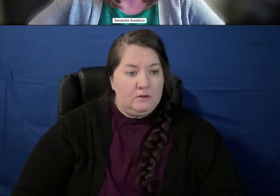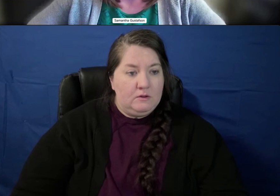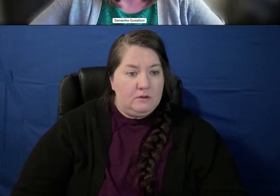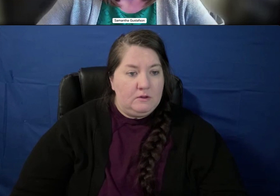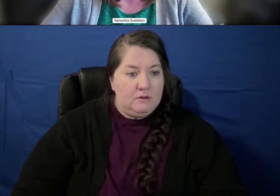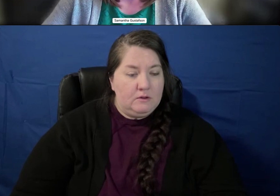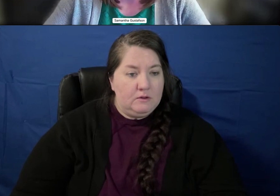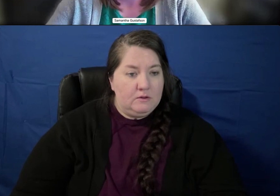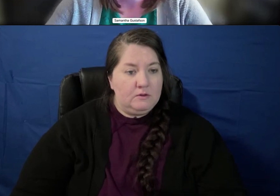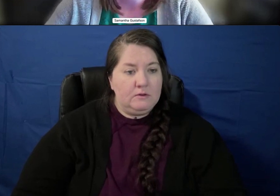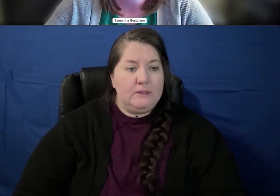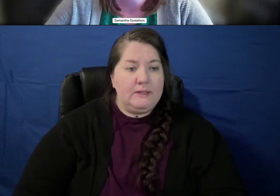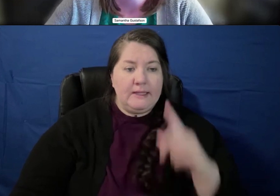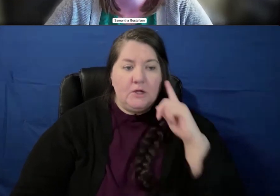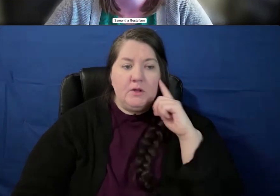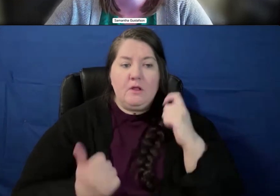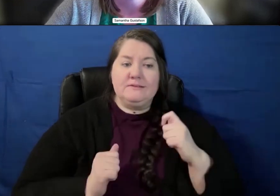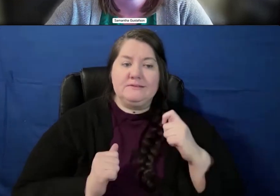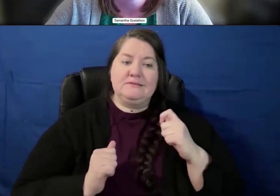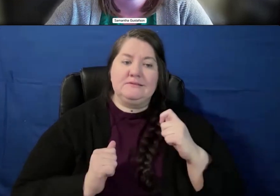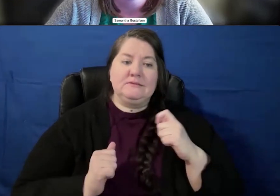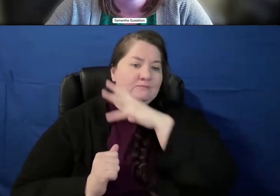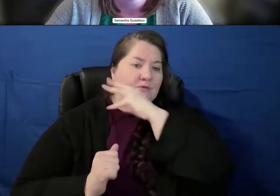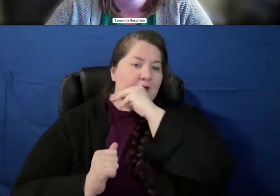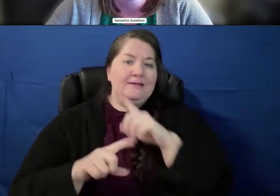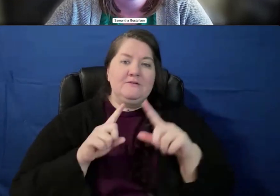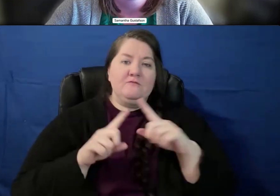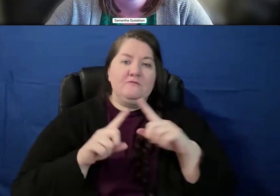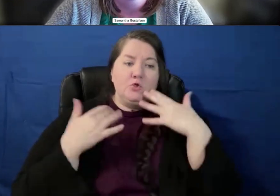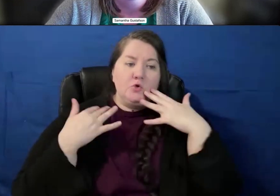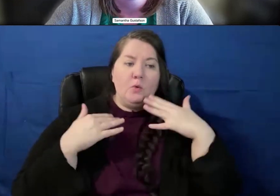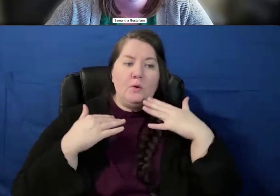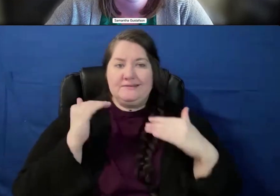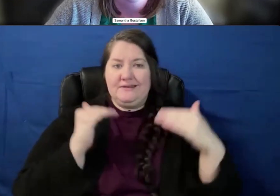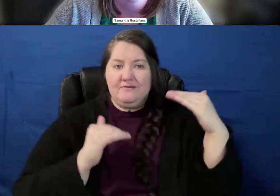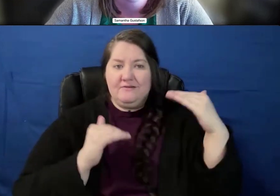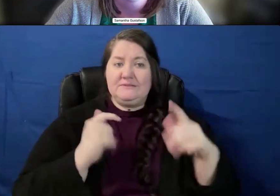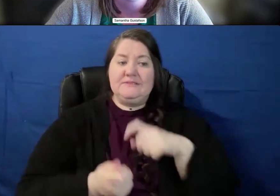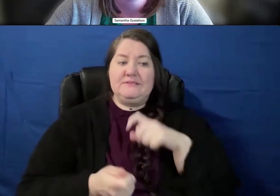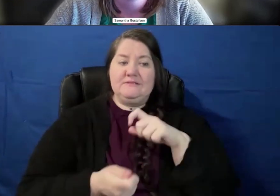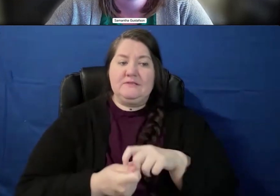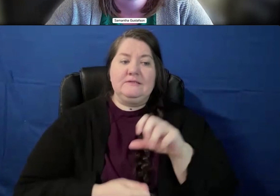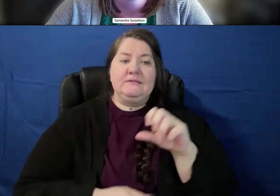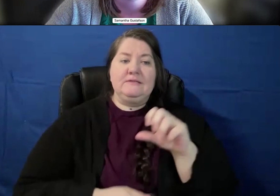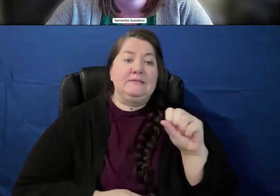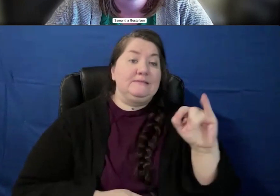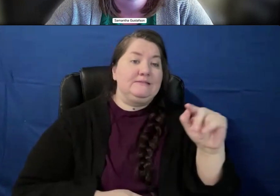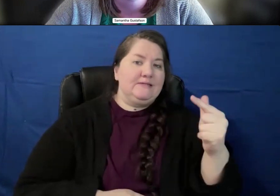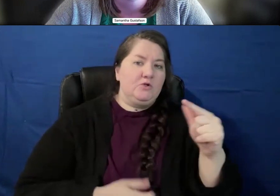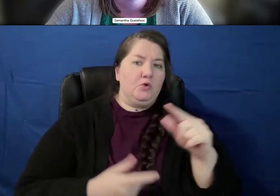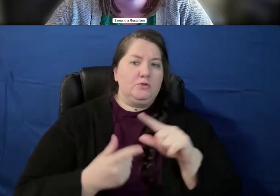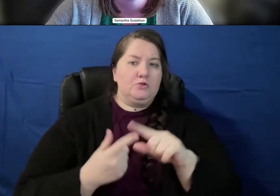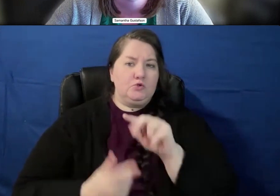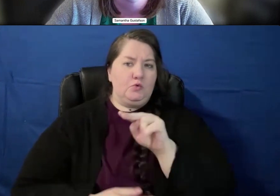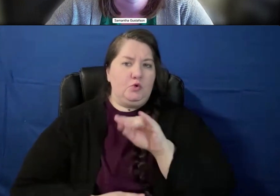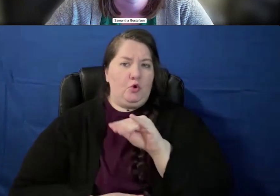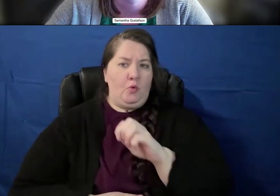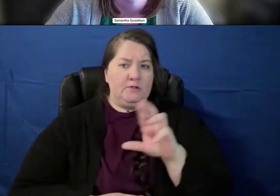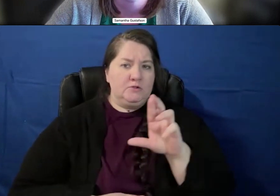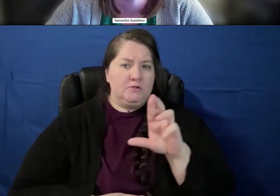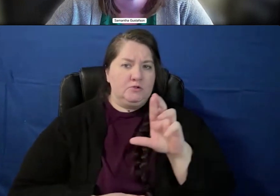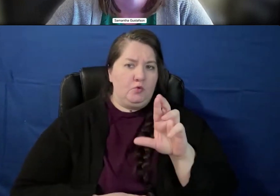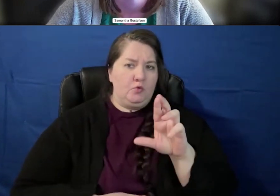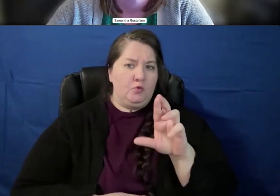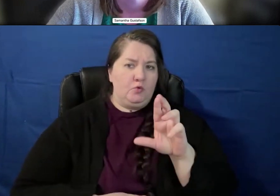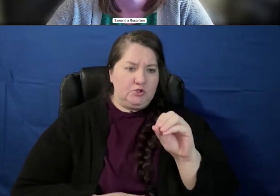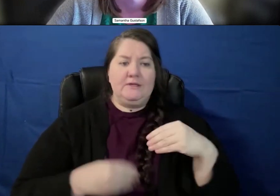Do you know of any hearing loss simulation that has different noise levels of specific signal to noise ratios so we could give parents and teachers an